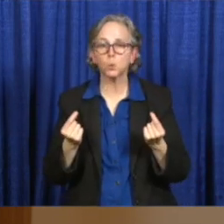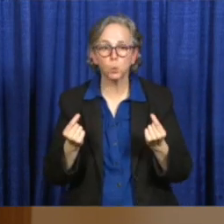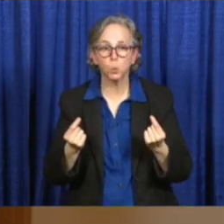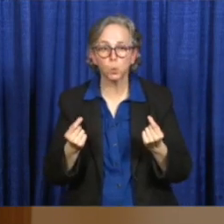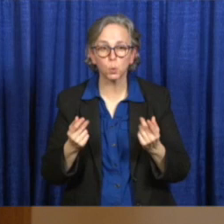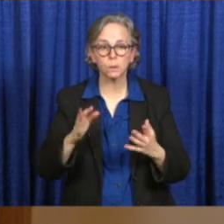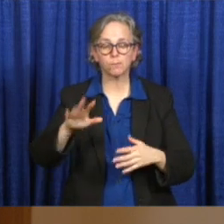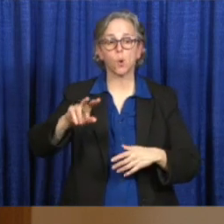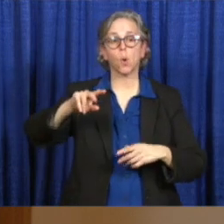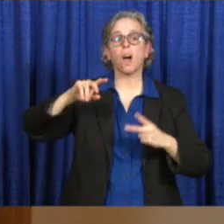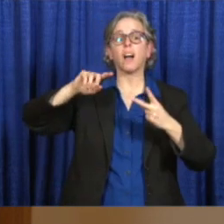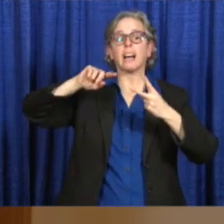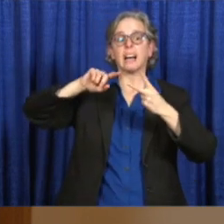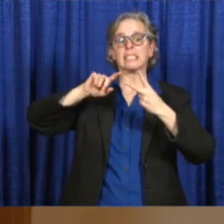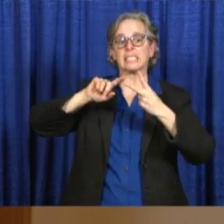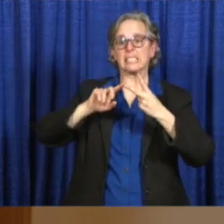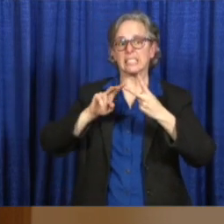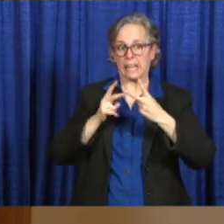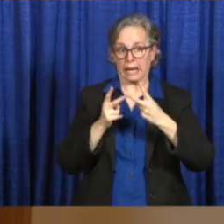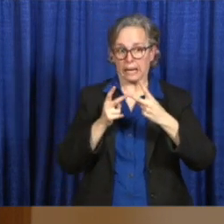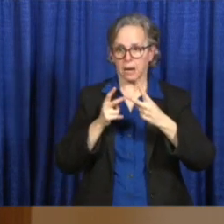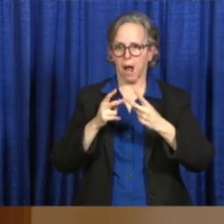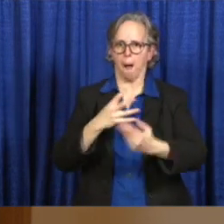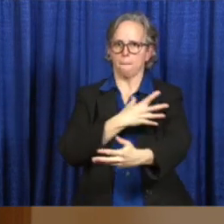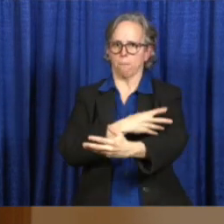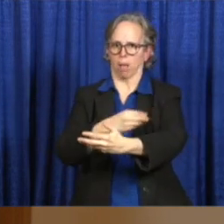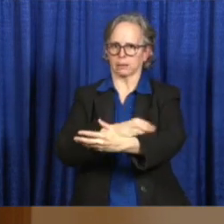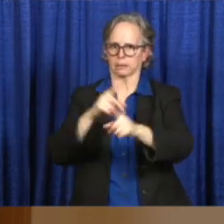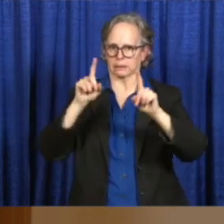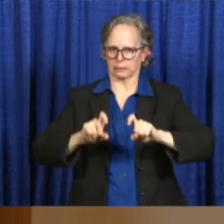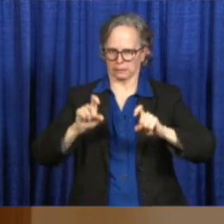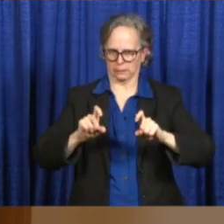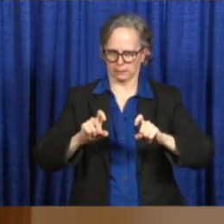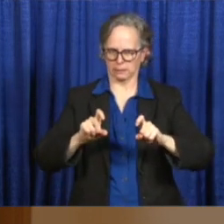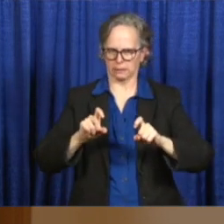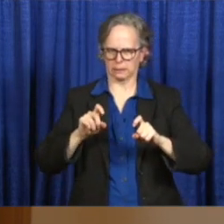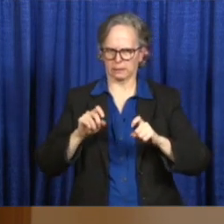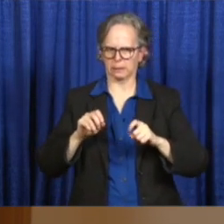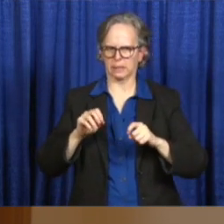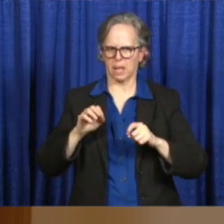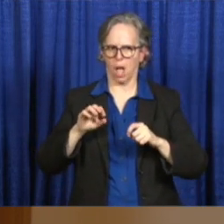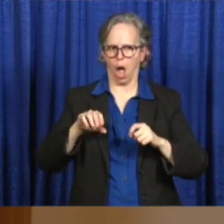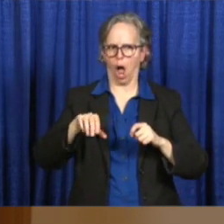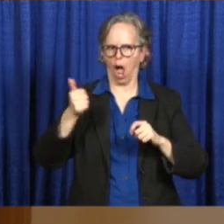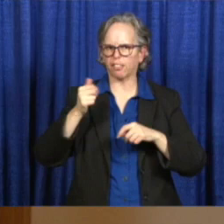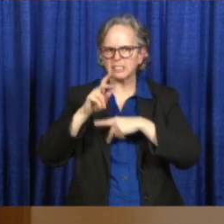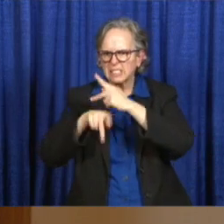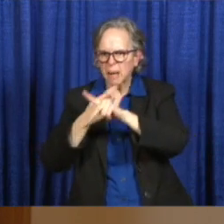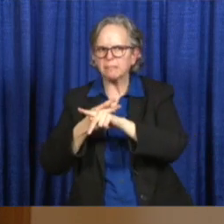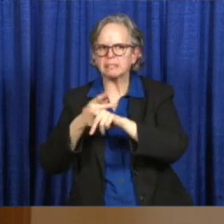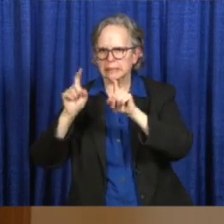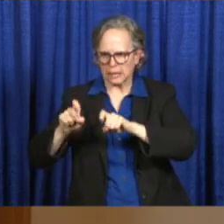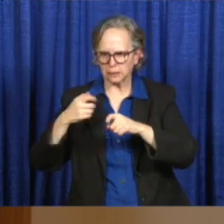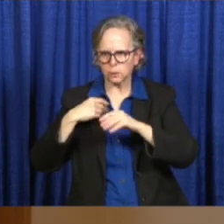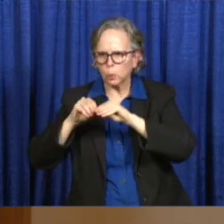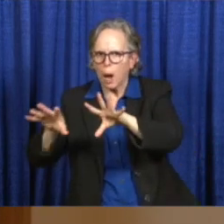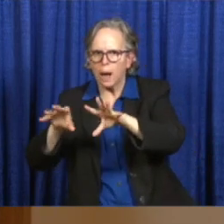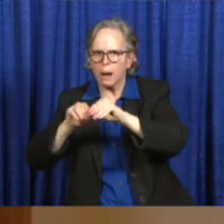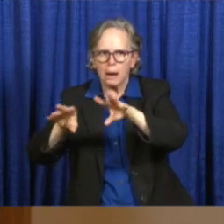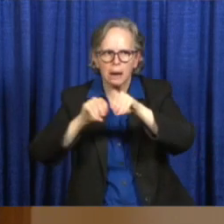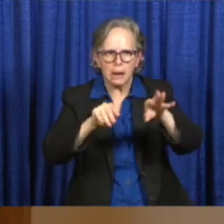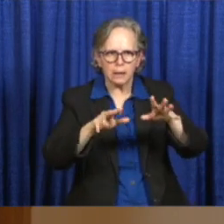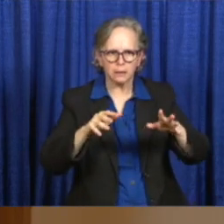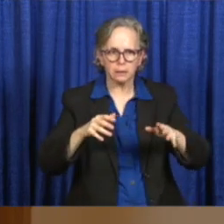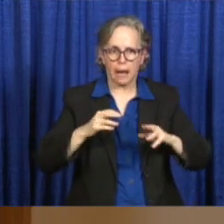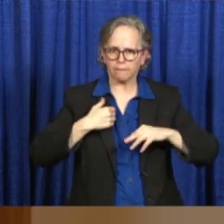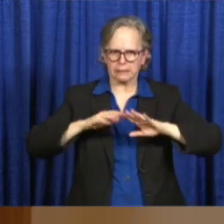which is blood. Any of the current types of testing are available on a mass scale. We actually have the system being